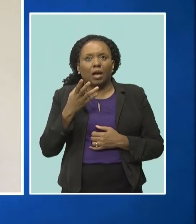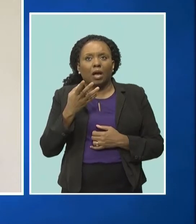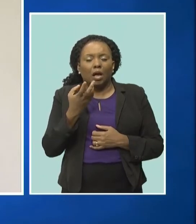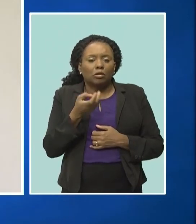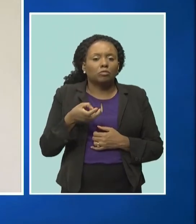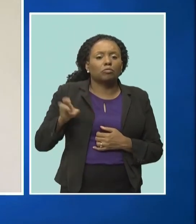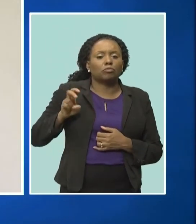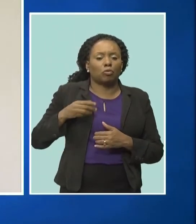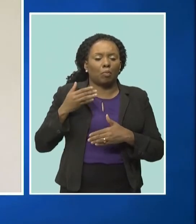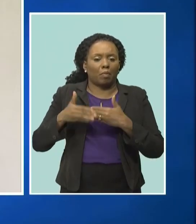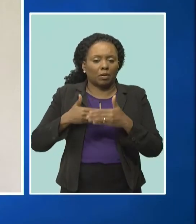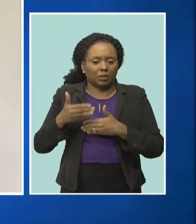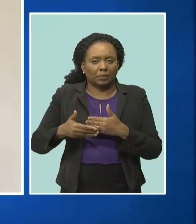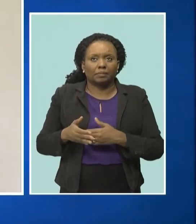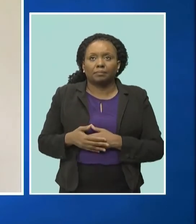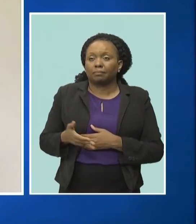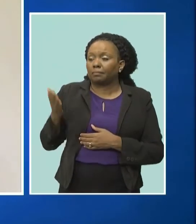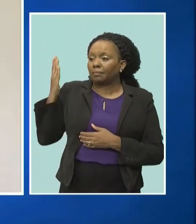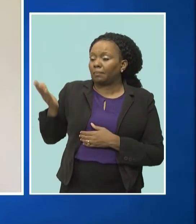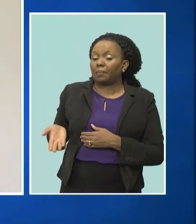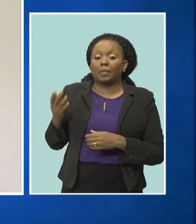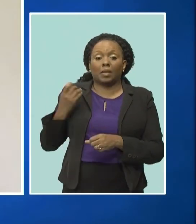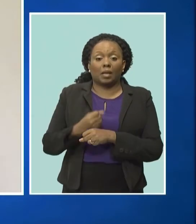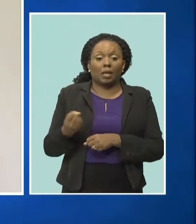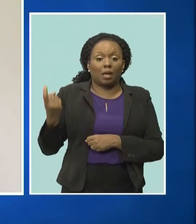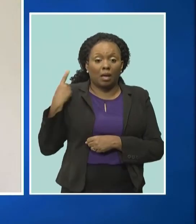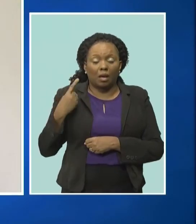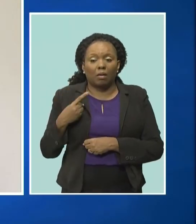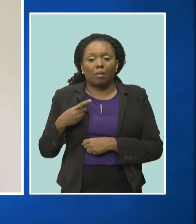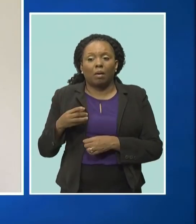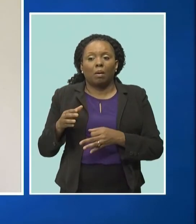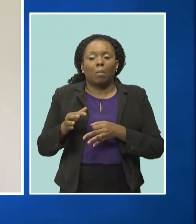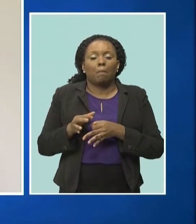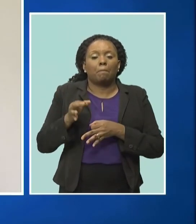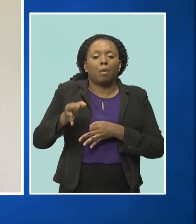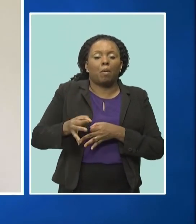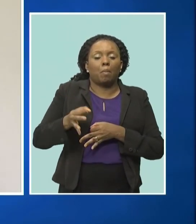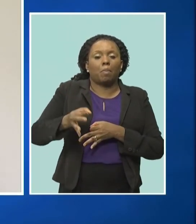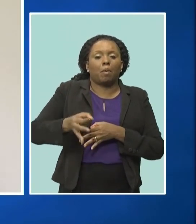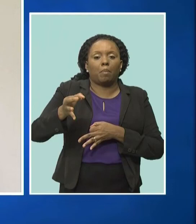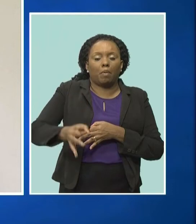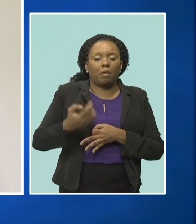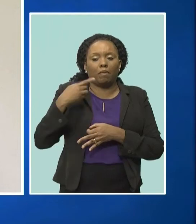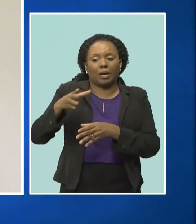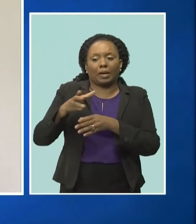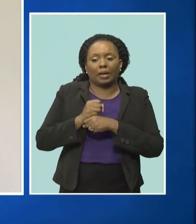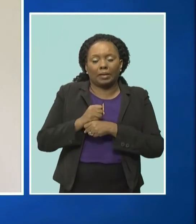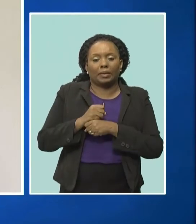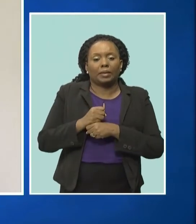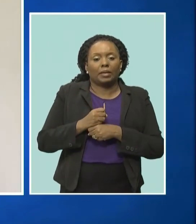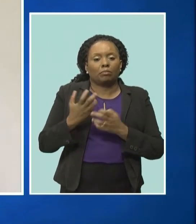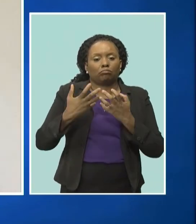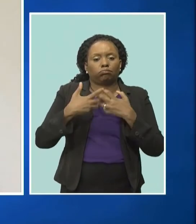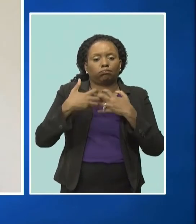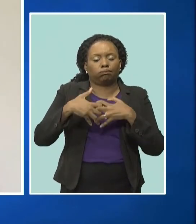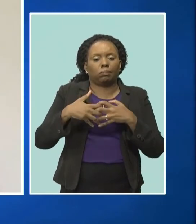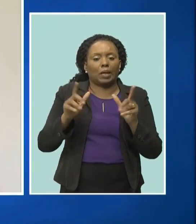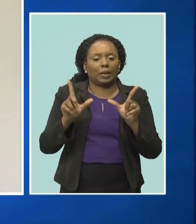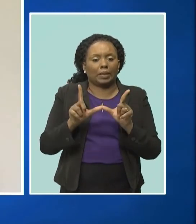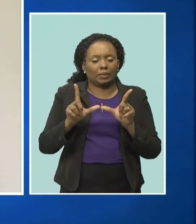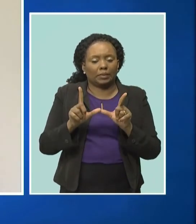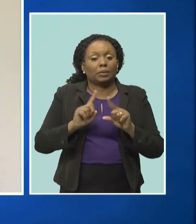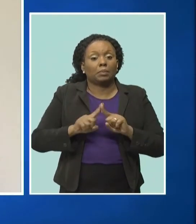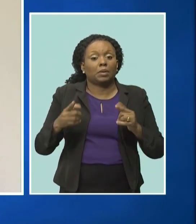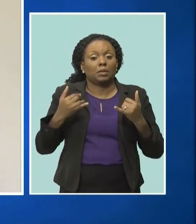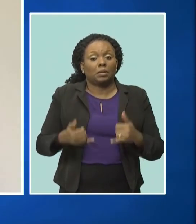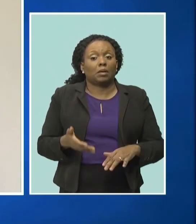ago, we were experiencing substantial delays just getting a generation license. That has been improved significantly with